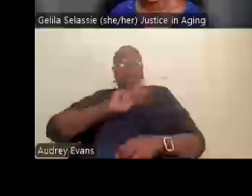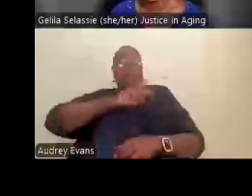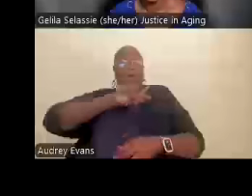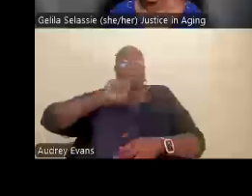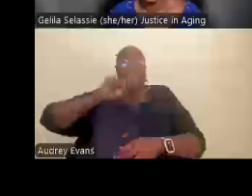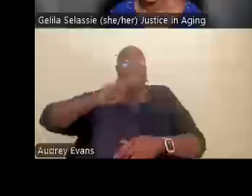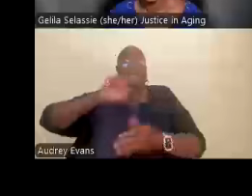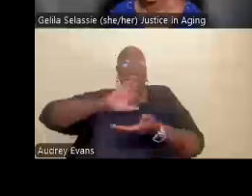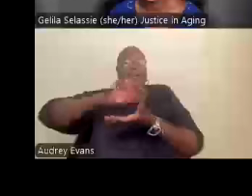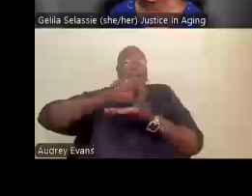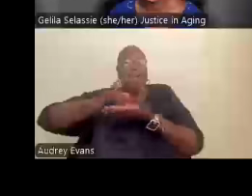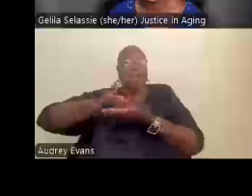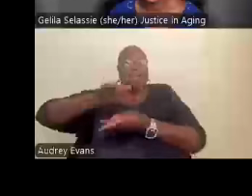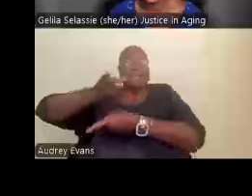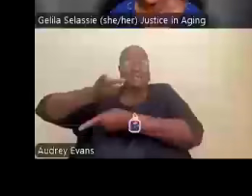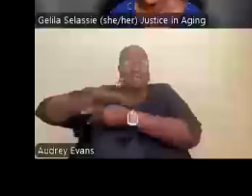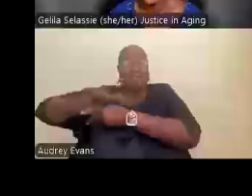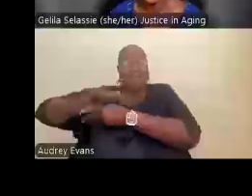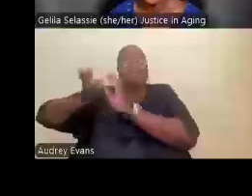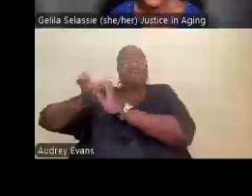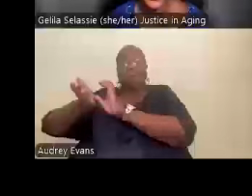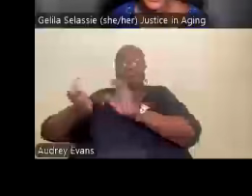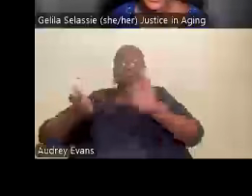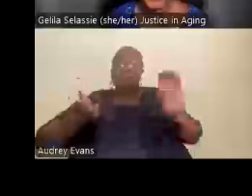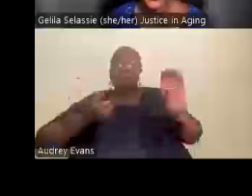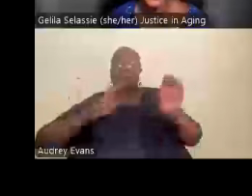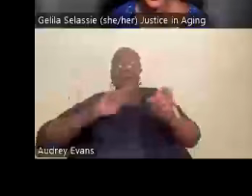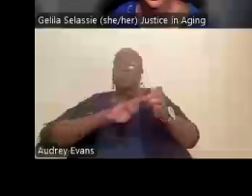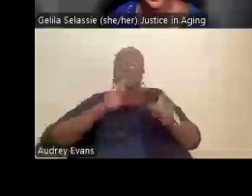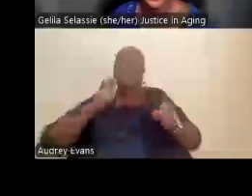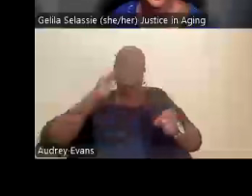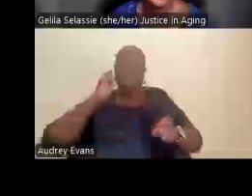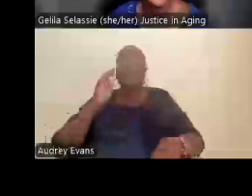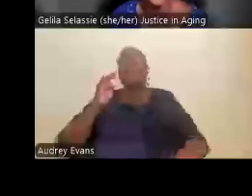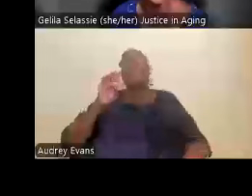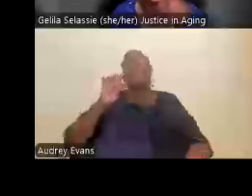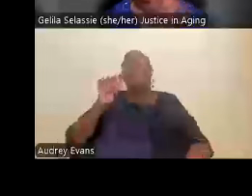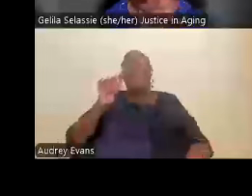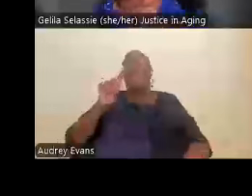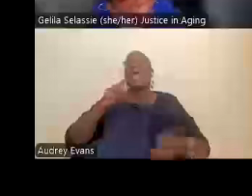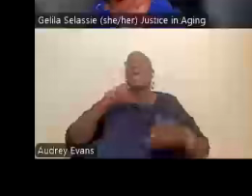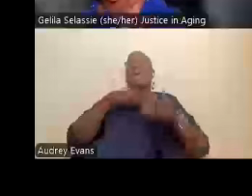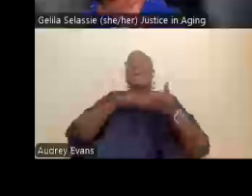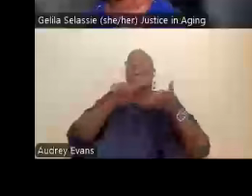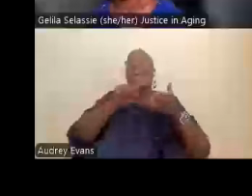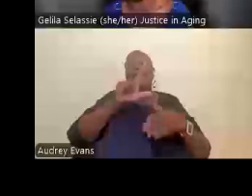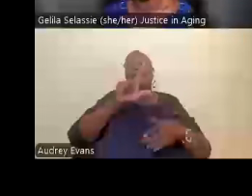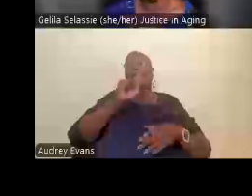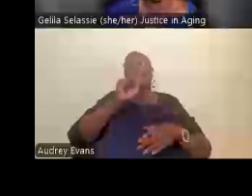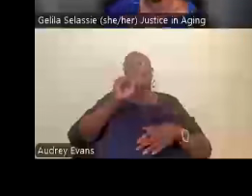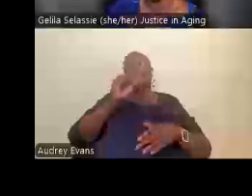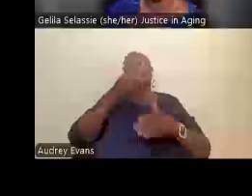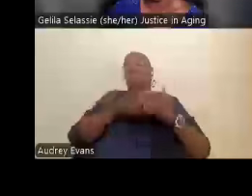keep. Rest of it goes to the nursing home, and then Medicaid covers anything else of their LTSS cost